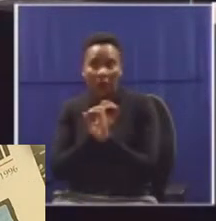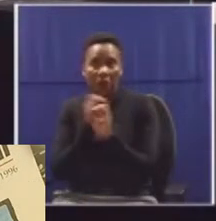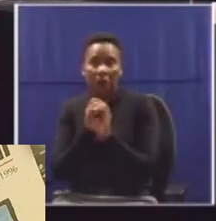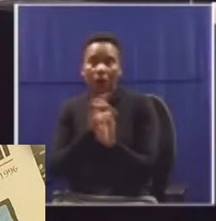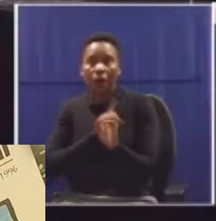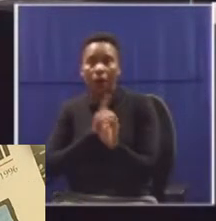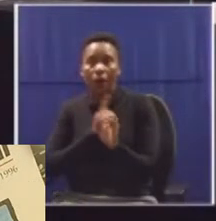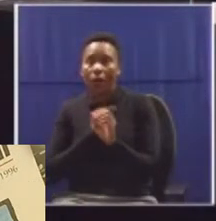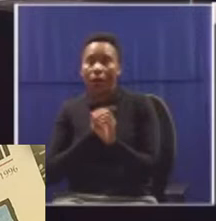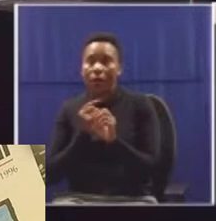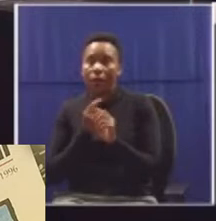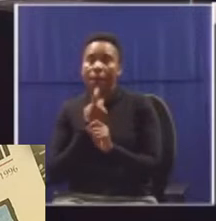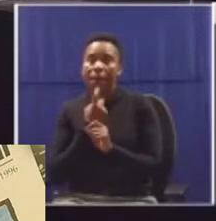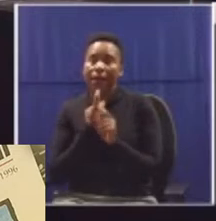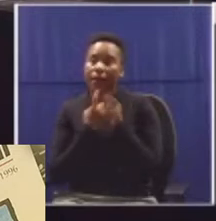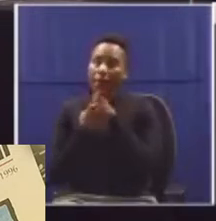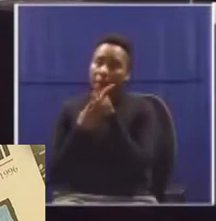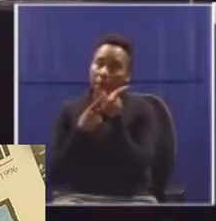2014.